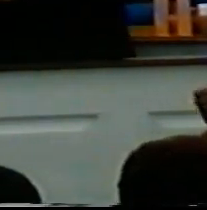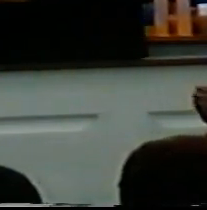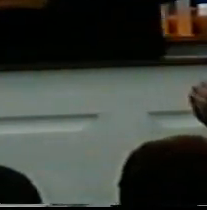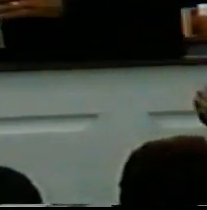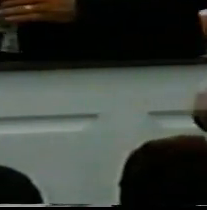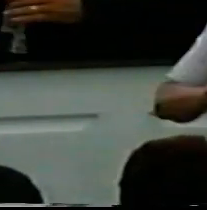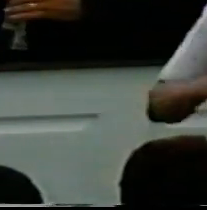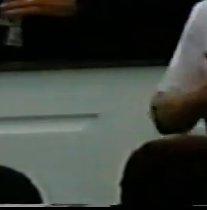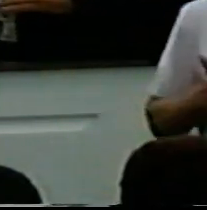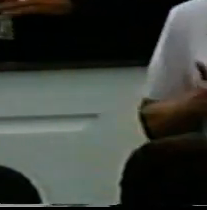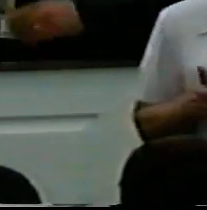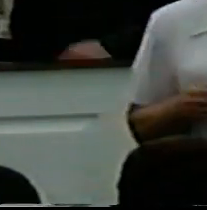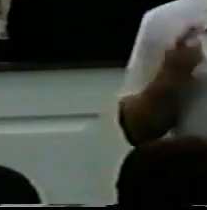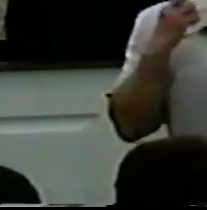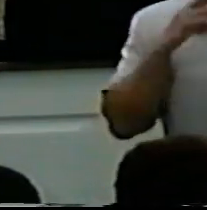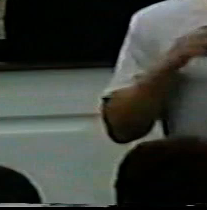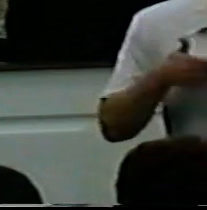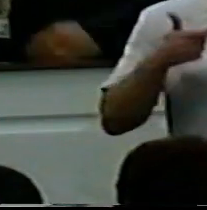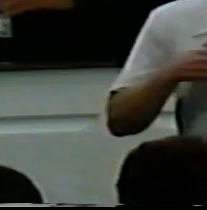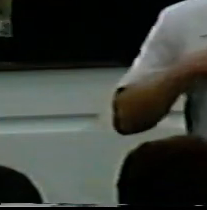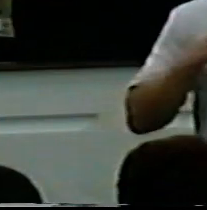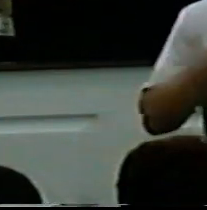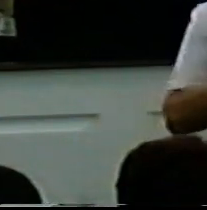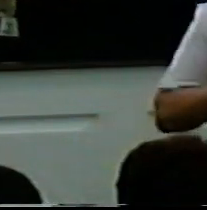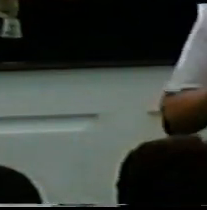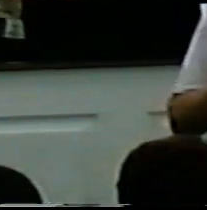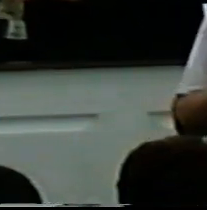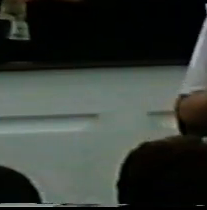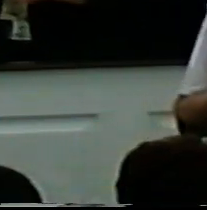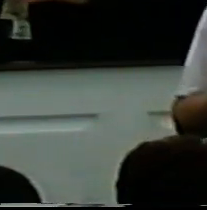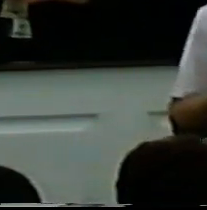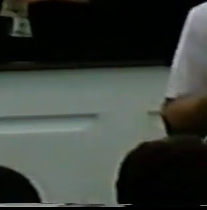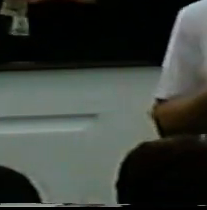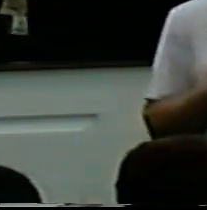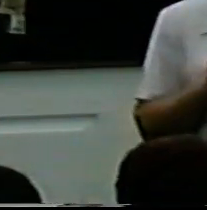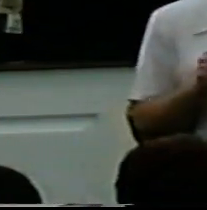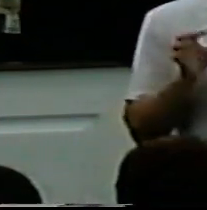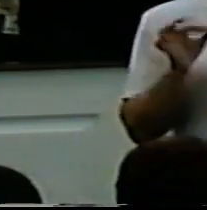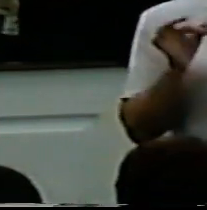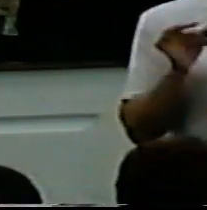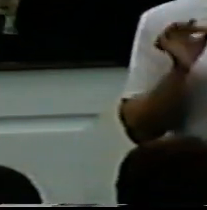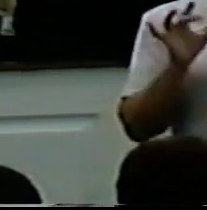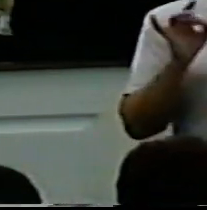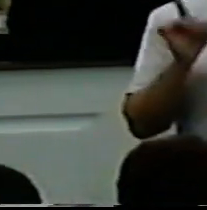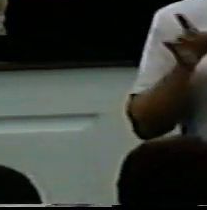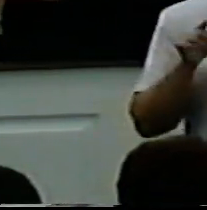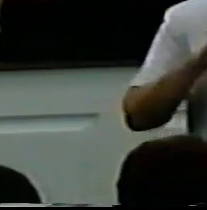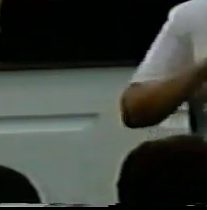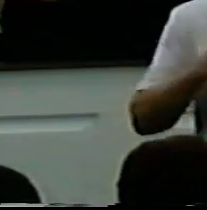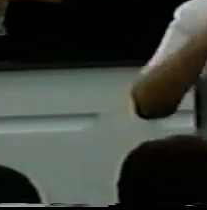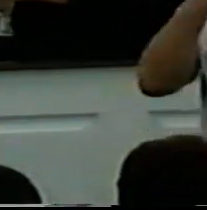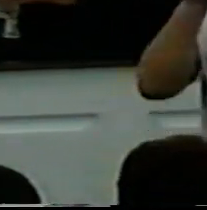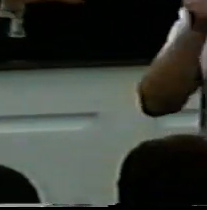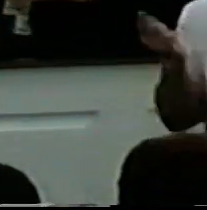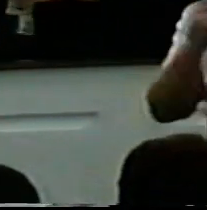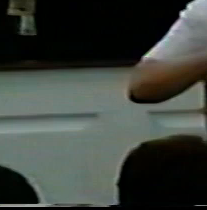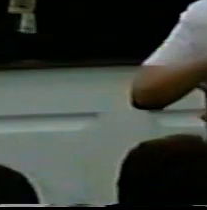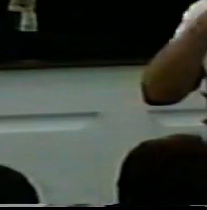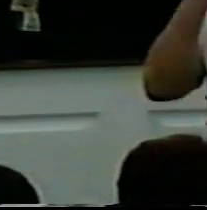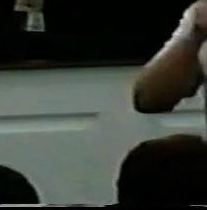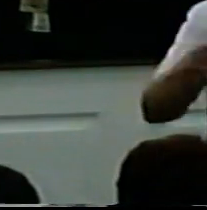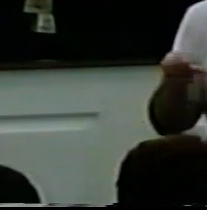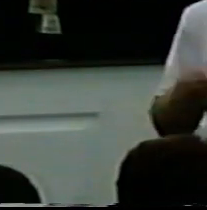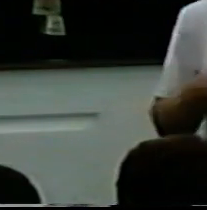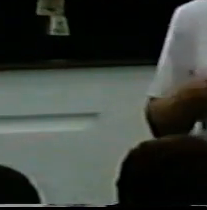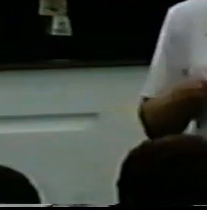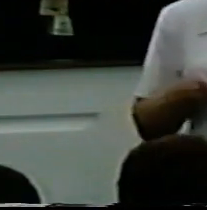up. Amen. I saved on April 11, 1982. I'll never forget the day. I'll never forget the place. I'll never